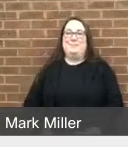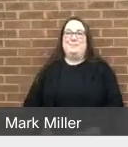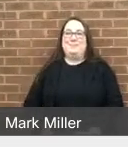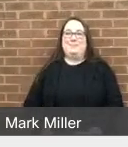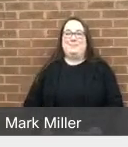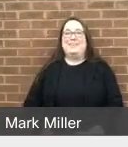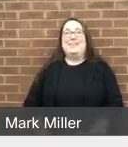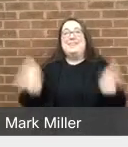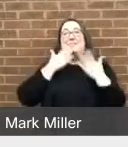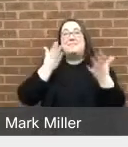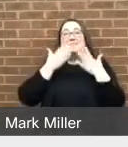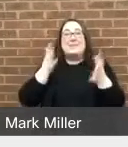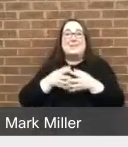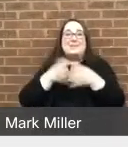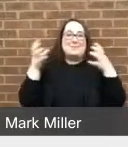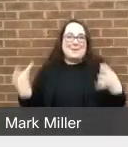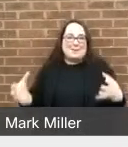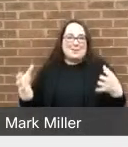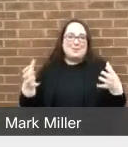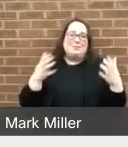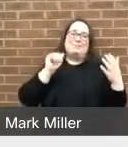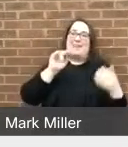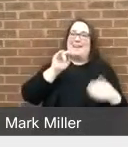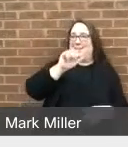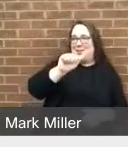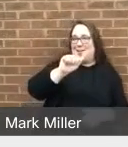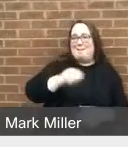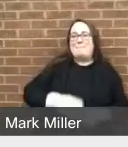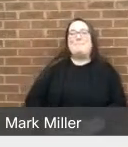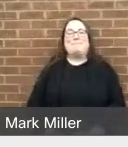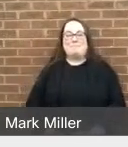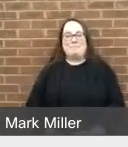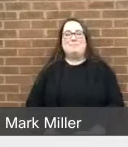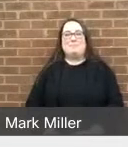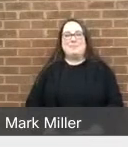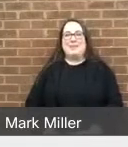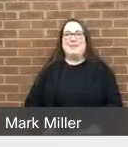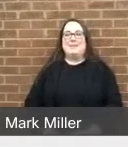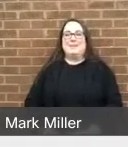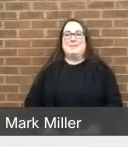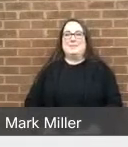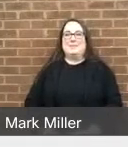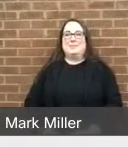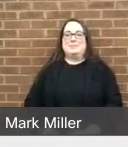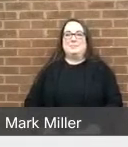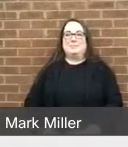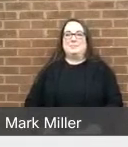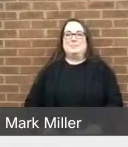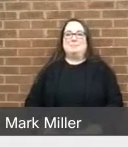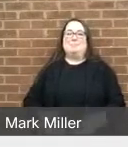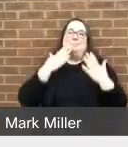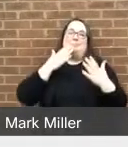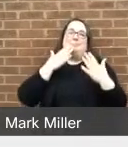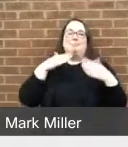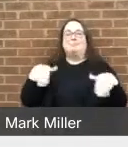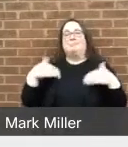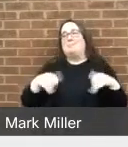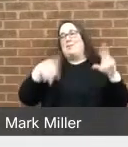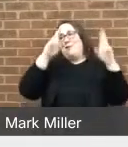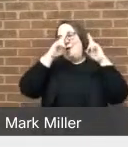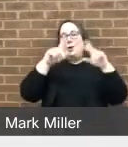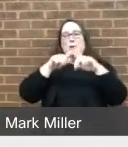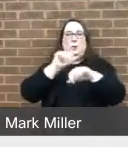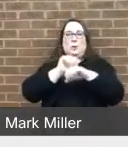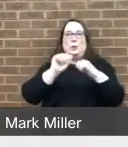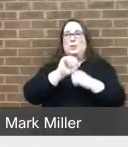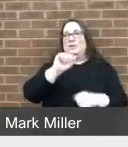Thank you so much, Angela. And let me just again publicly acknowledge what an honor it is to work with